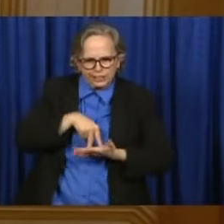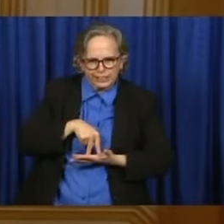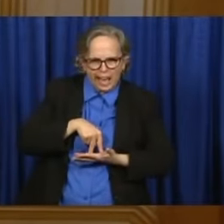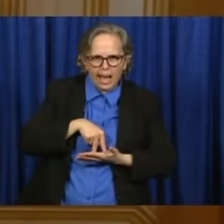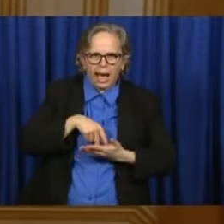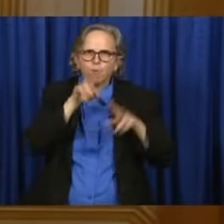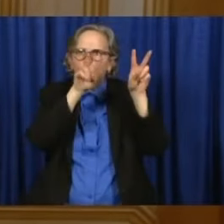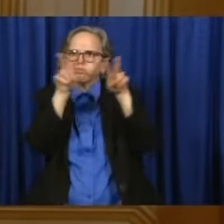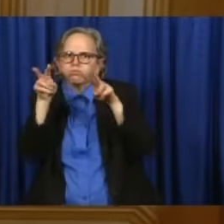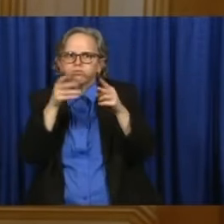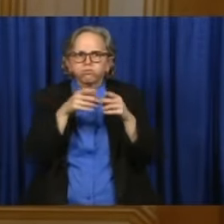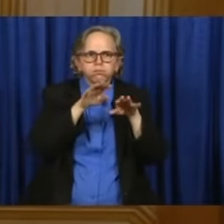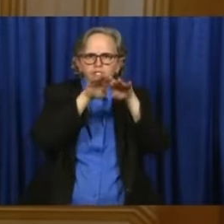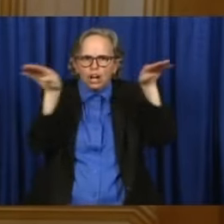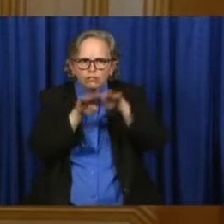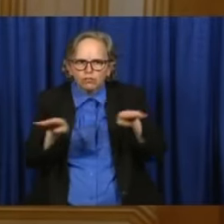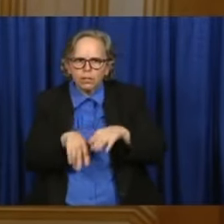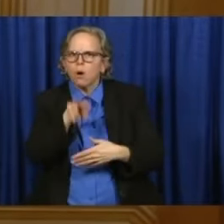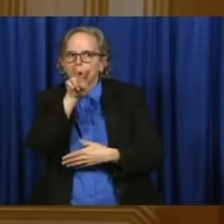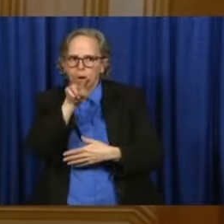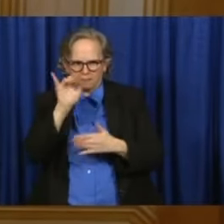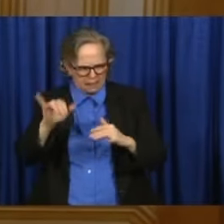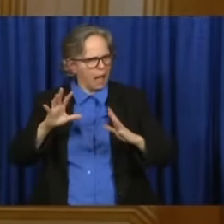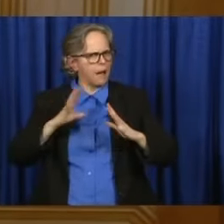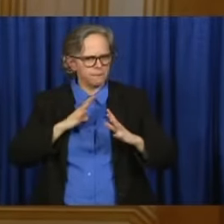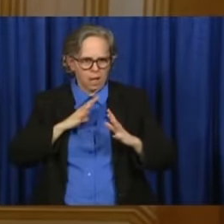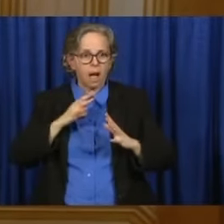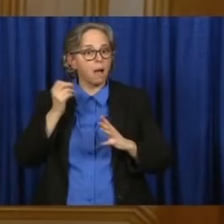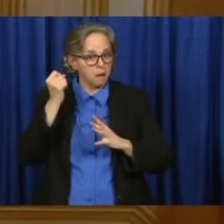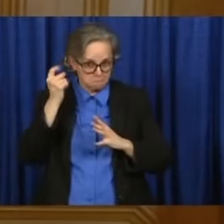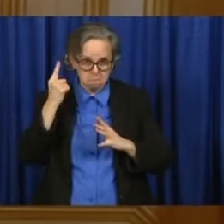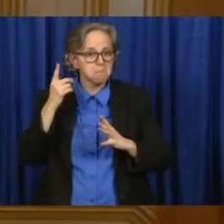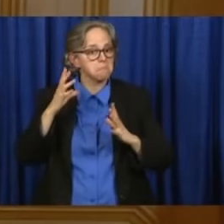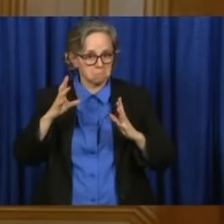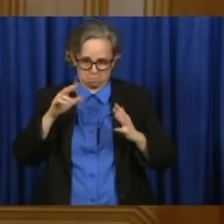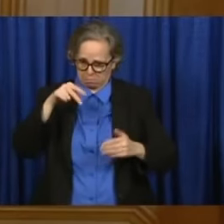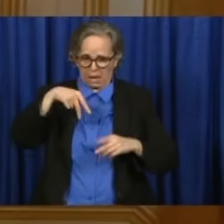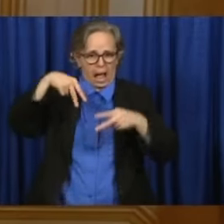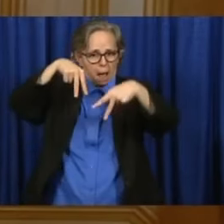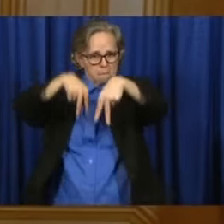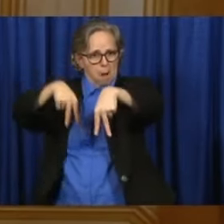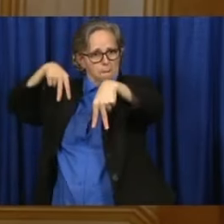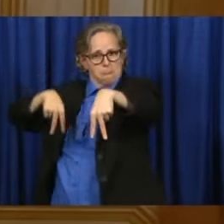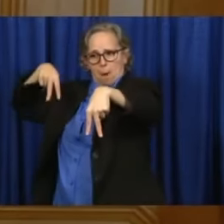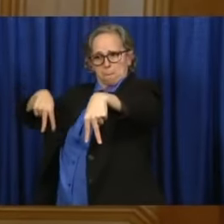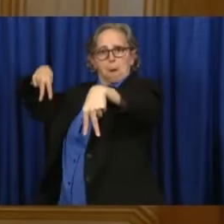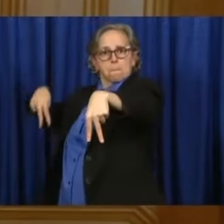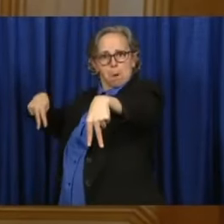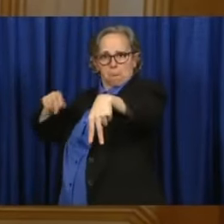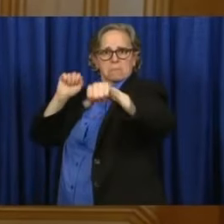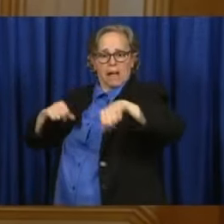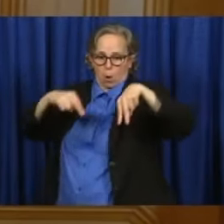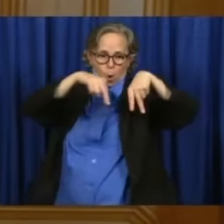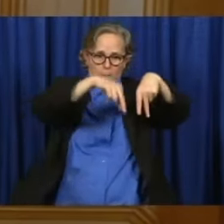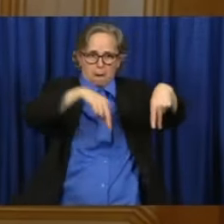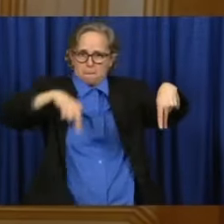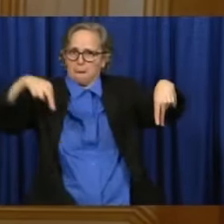way to do it as people are actually queuing up or lining up to go into an establishment.